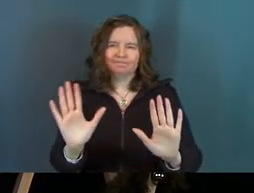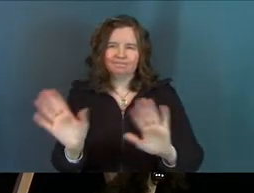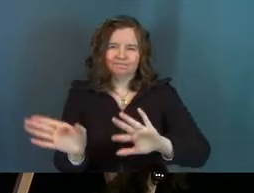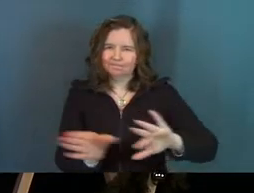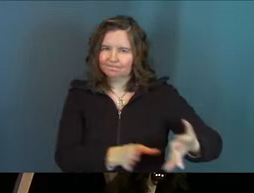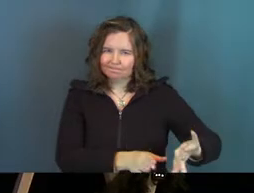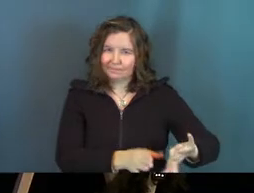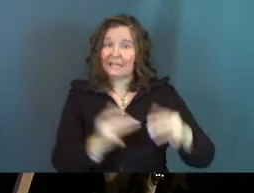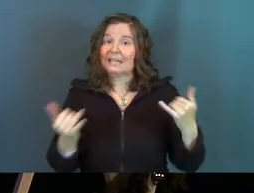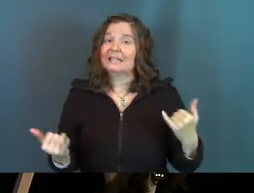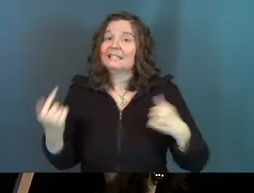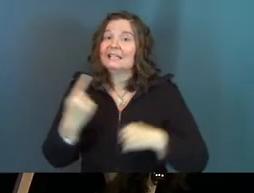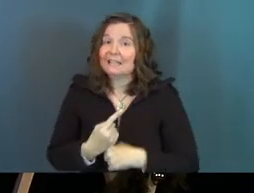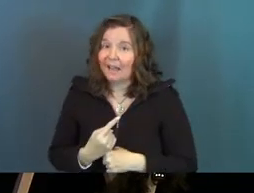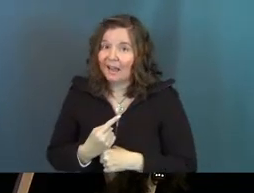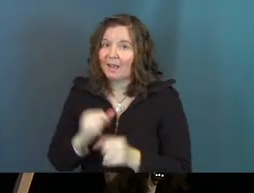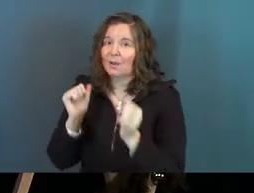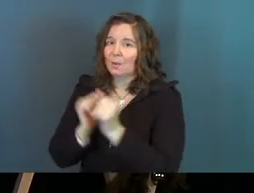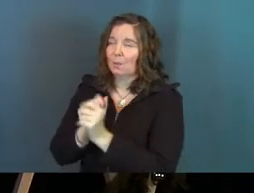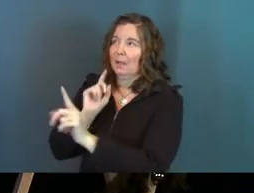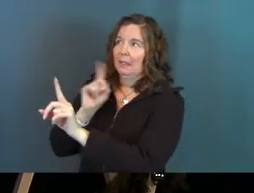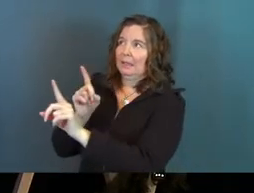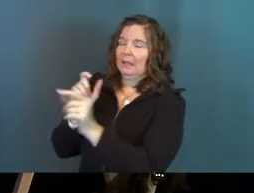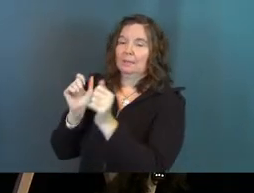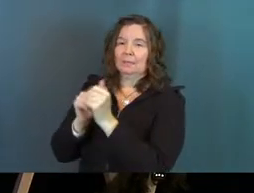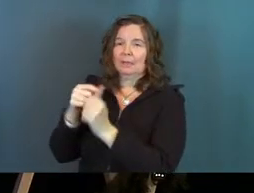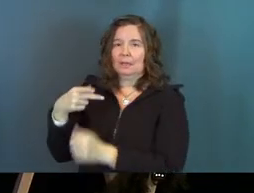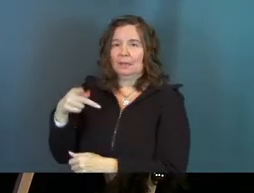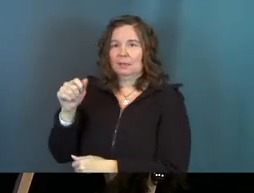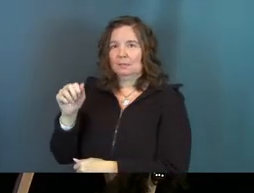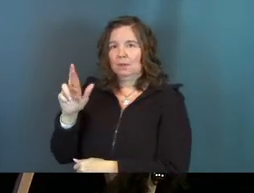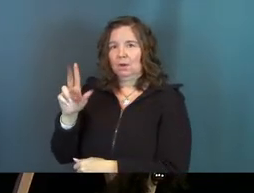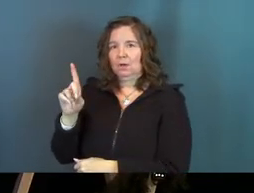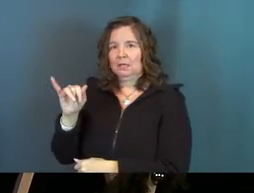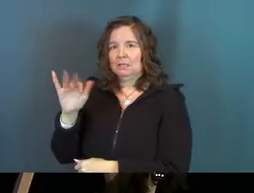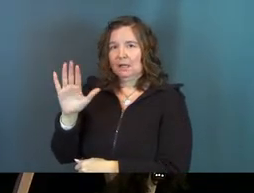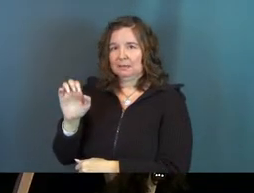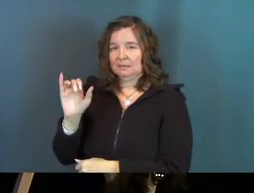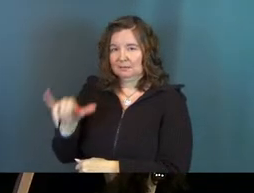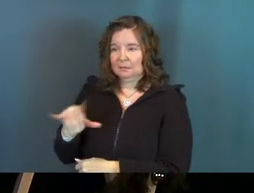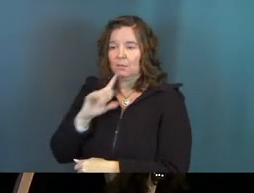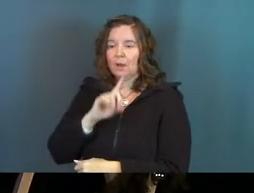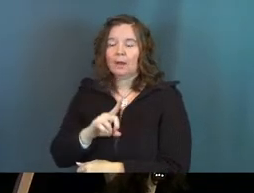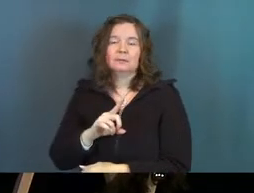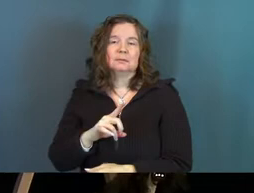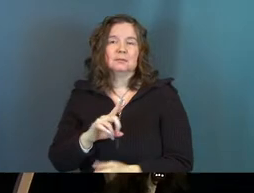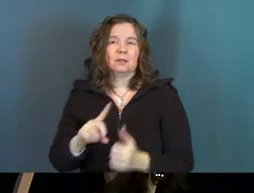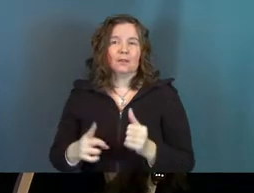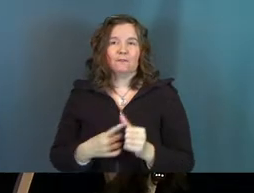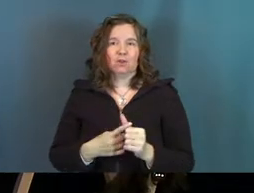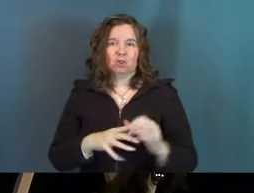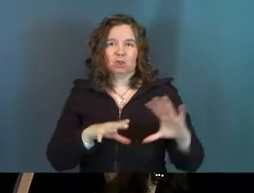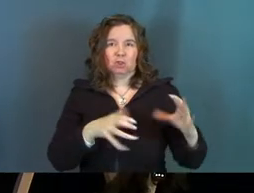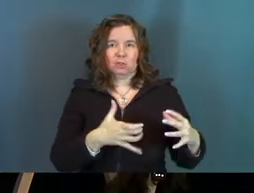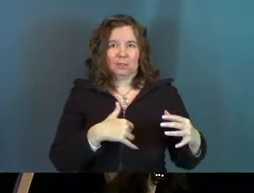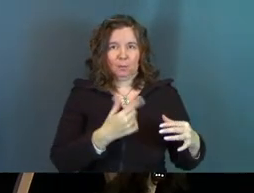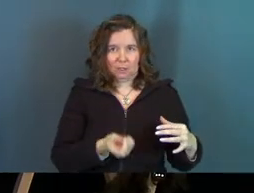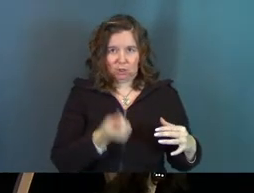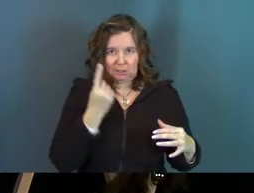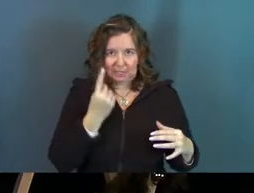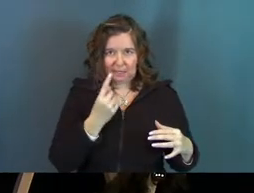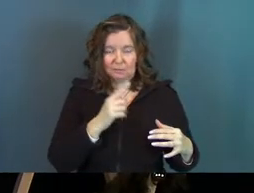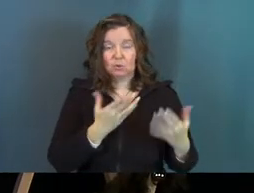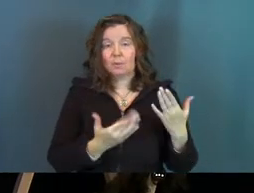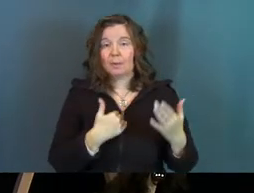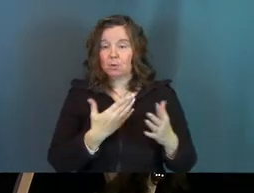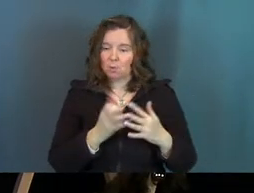Today, we will be with him in paradise. Okay? So that's the first thing that we need to understand.